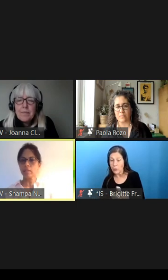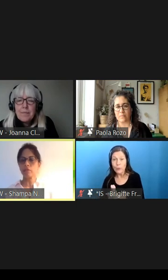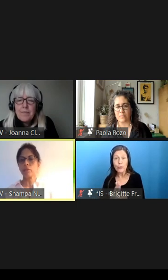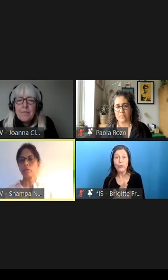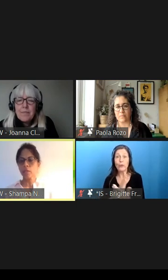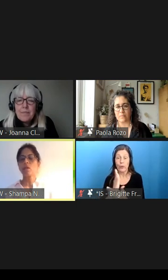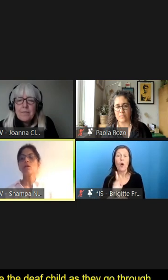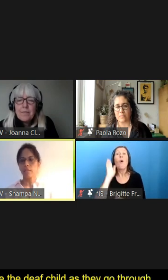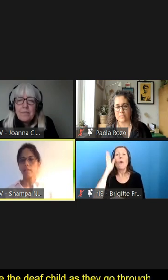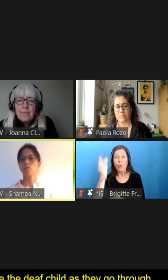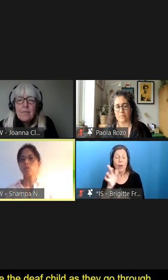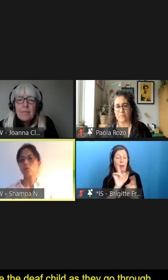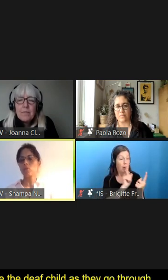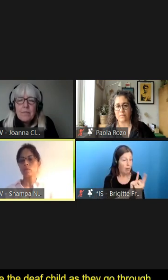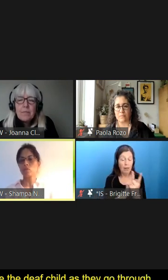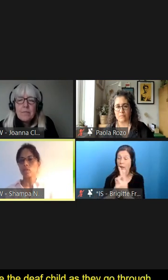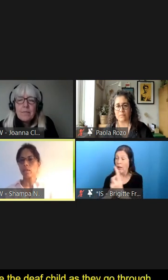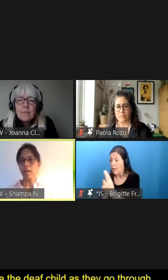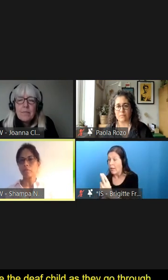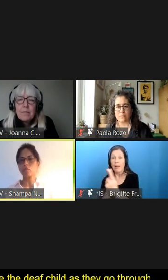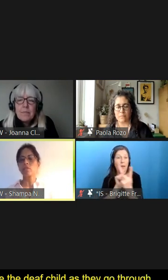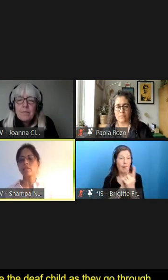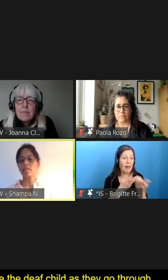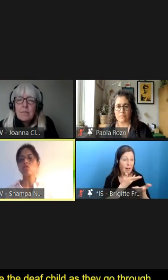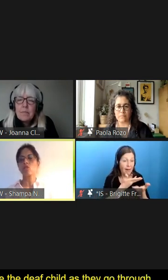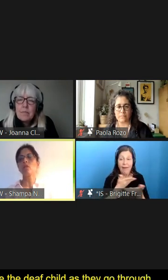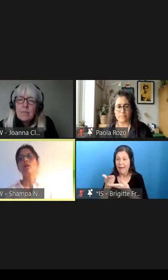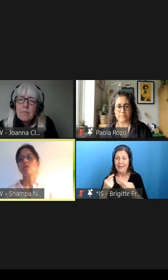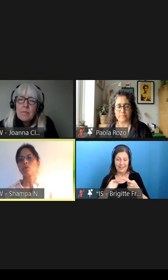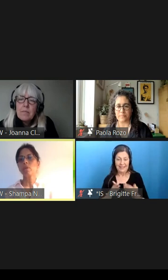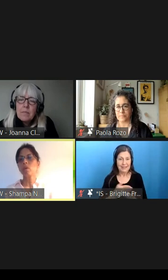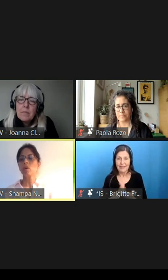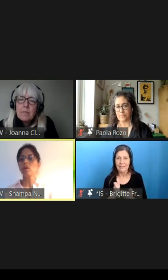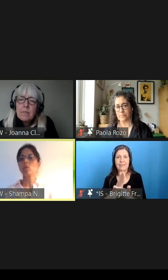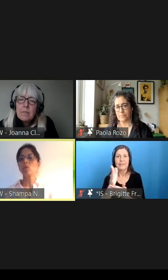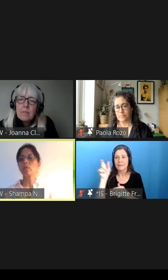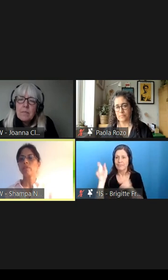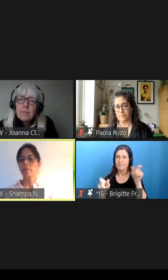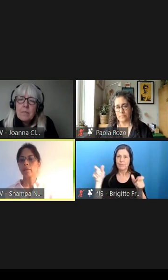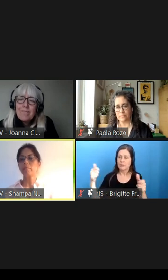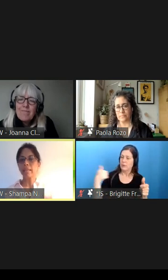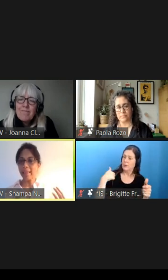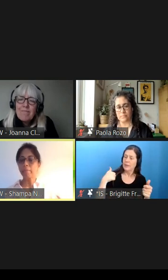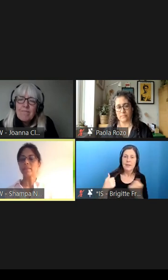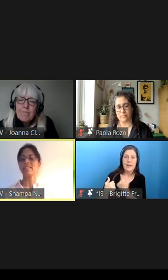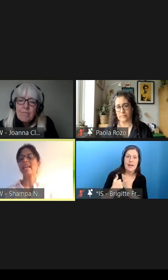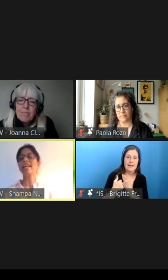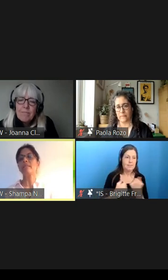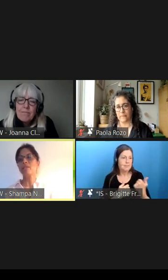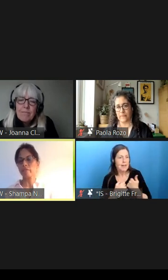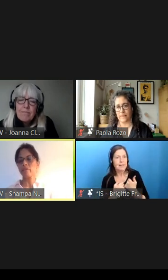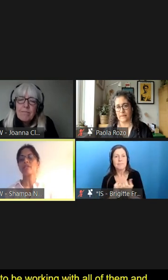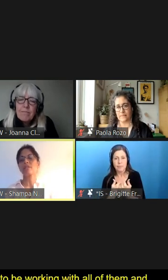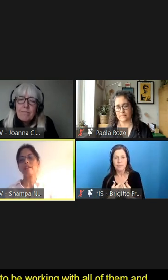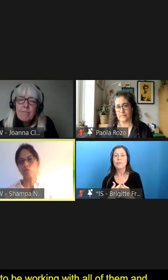these different stakeholder groups. And so it's absolutely essential to be working with all of them and making them understand